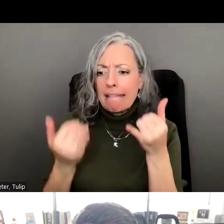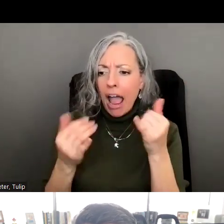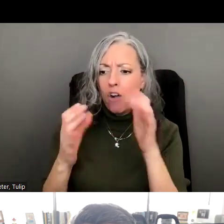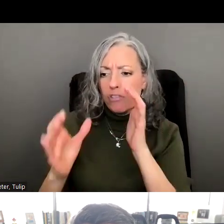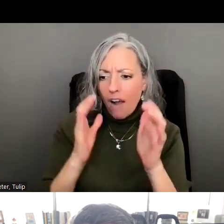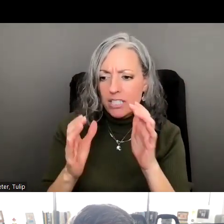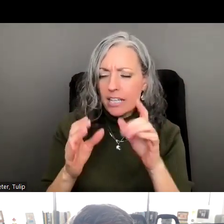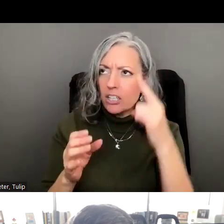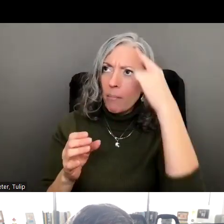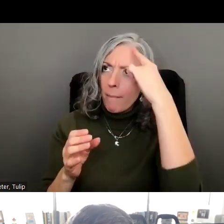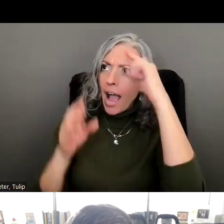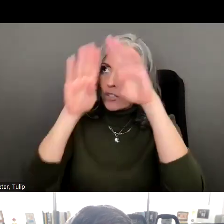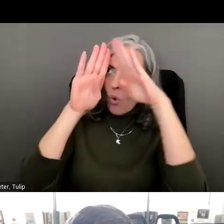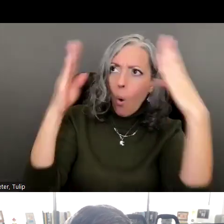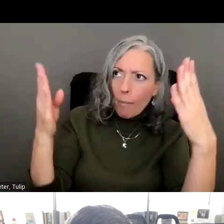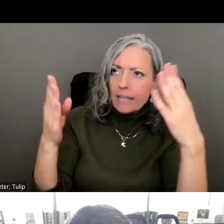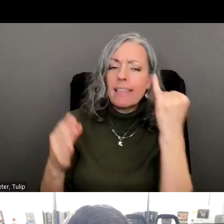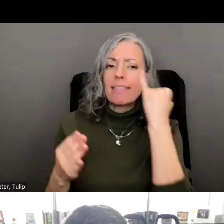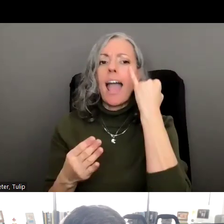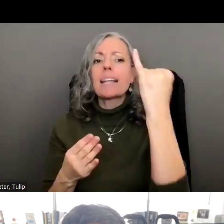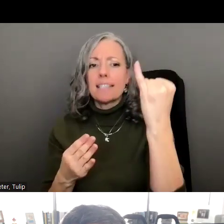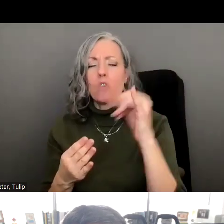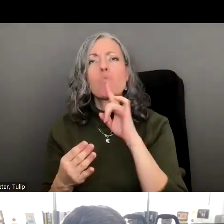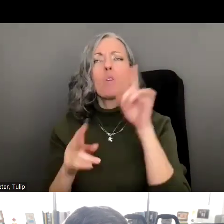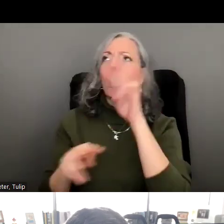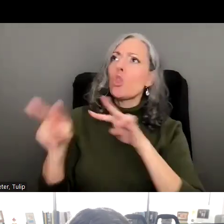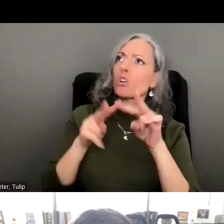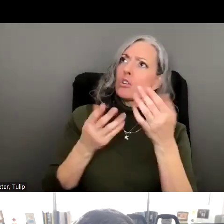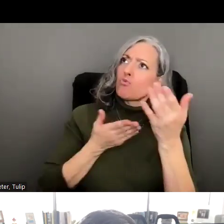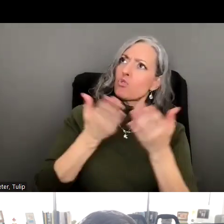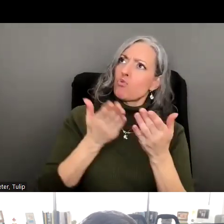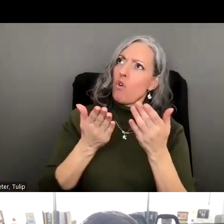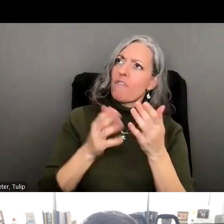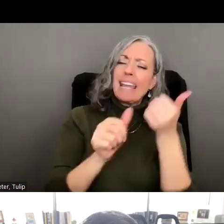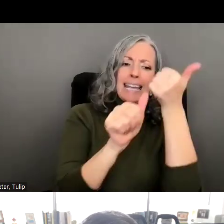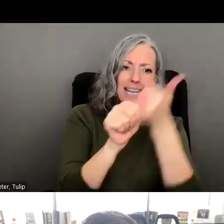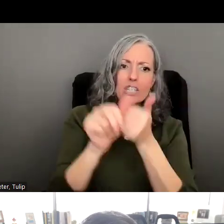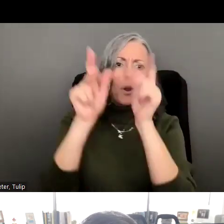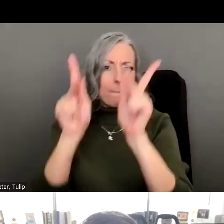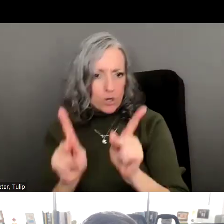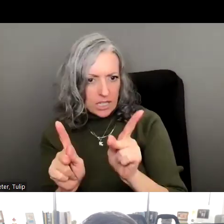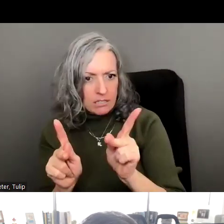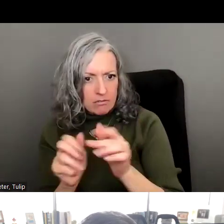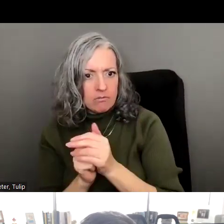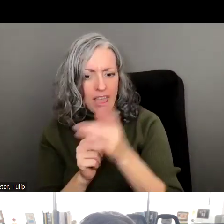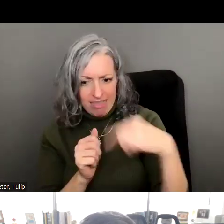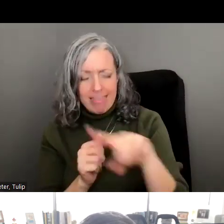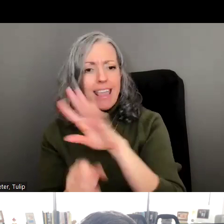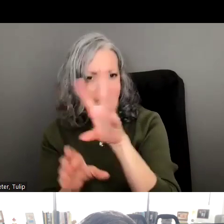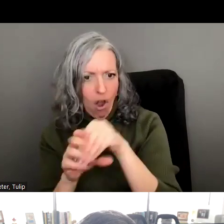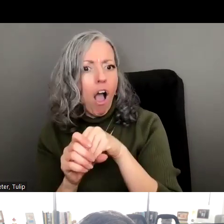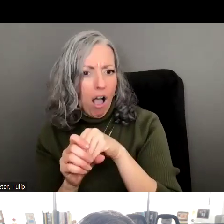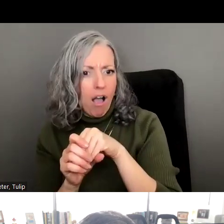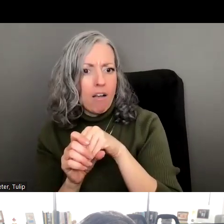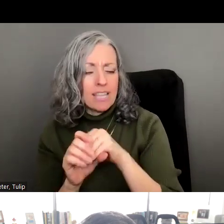an open mind and with the idea that we're really looking to serve the individuals that are in